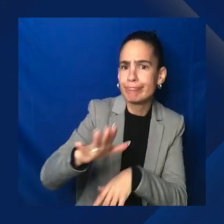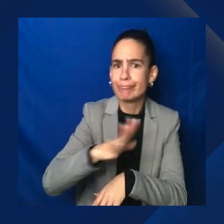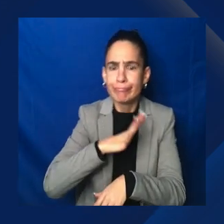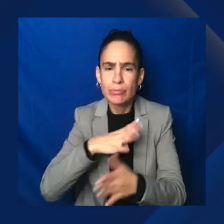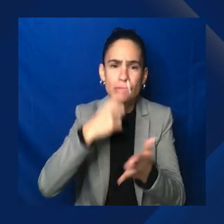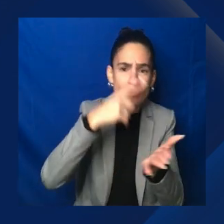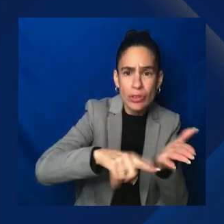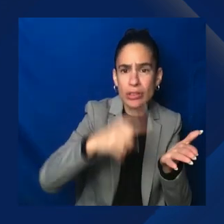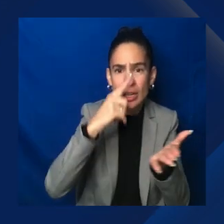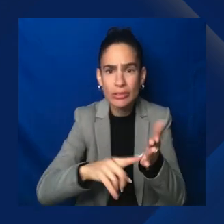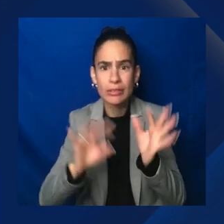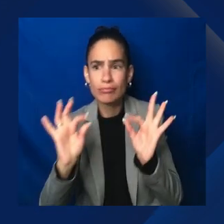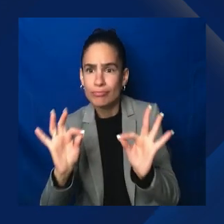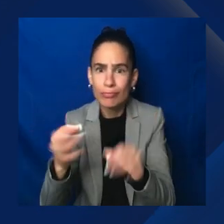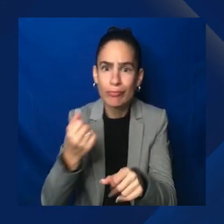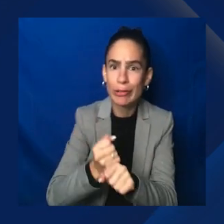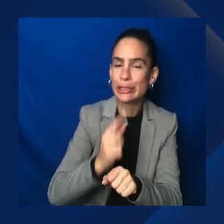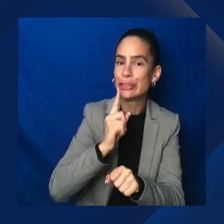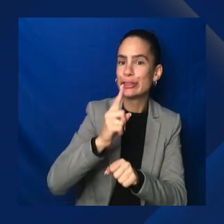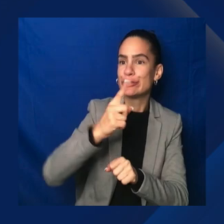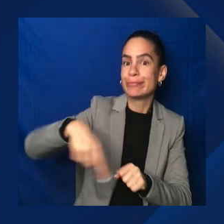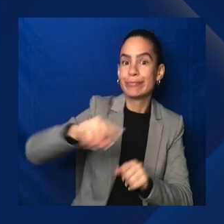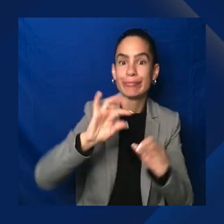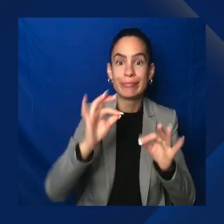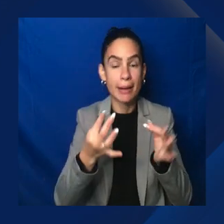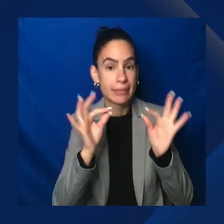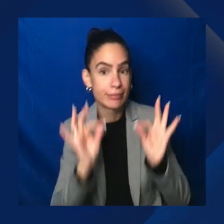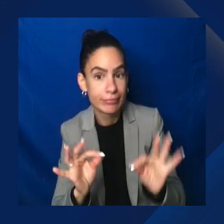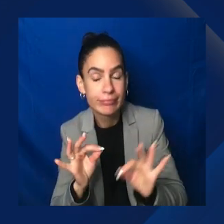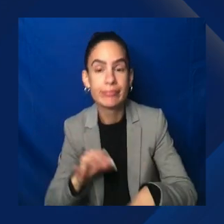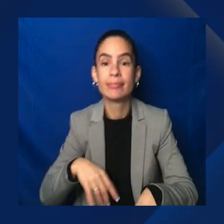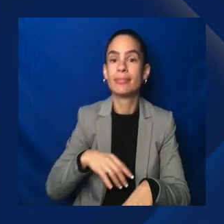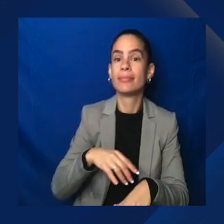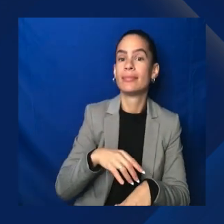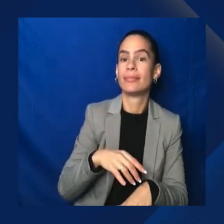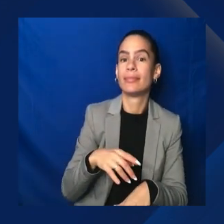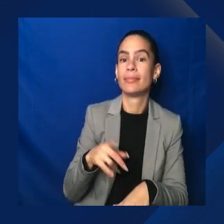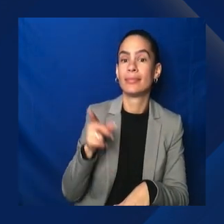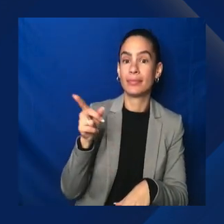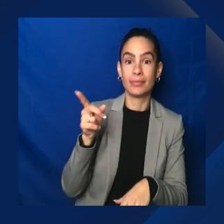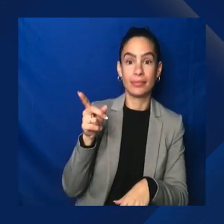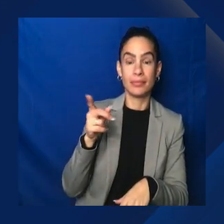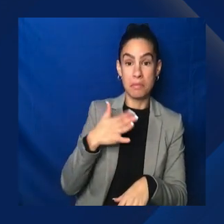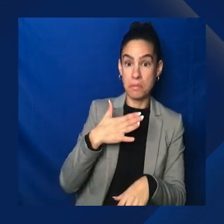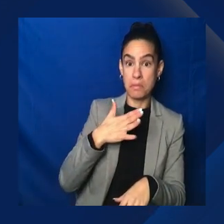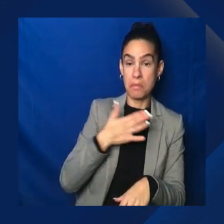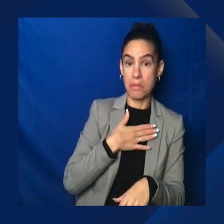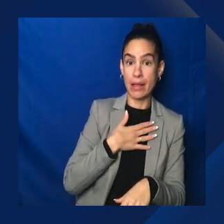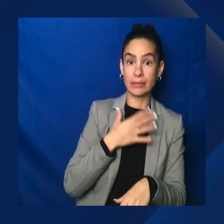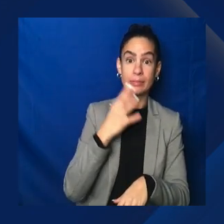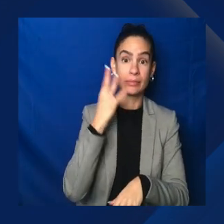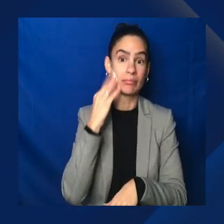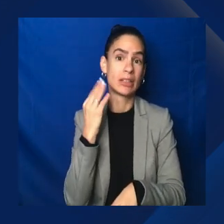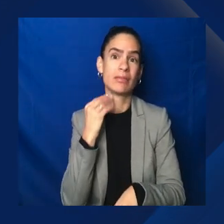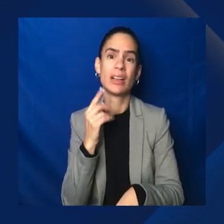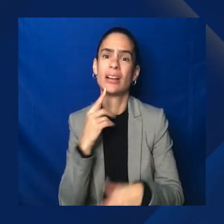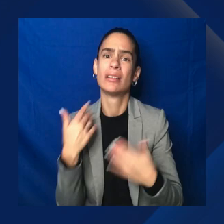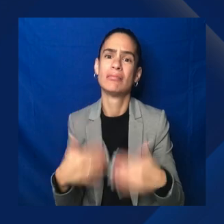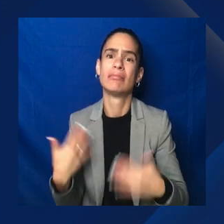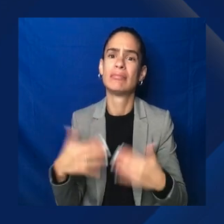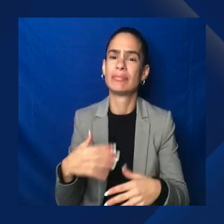family was doing okay. And for me, just to see a Navajo woman to be able